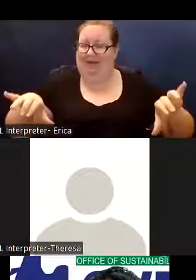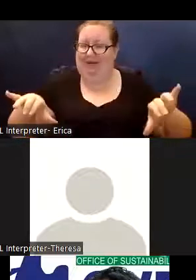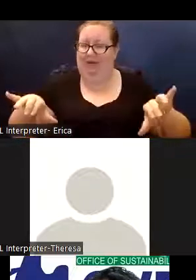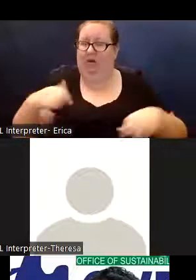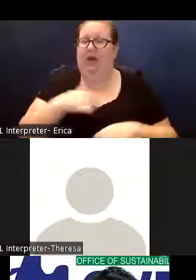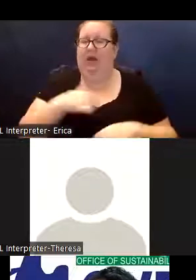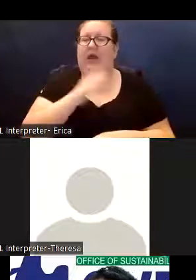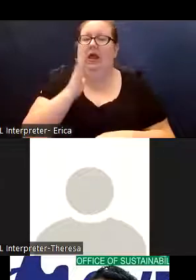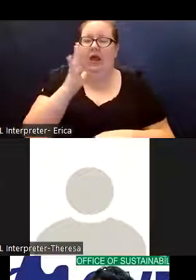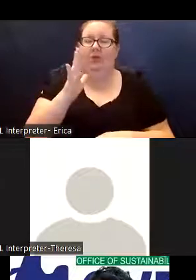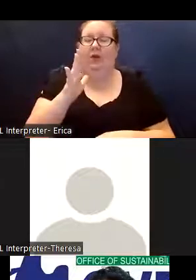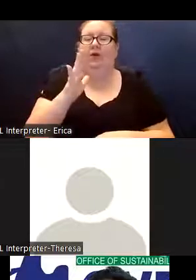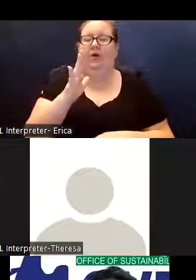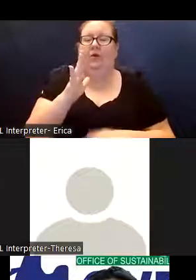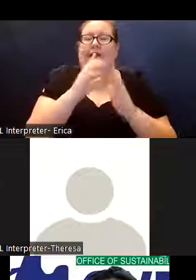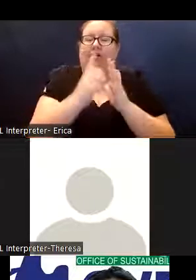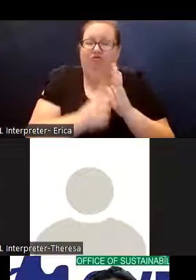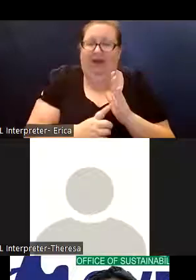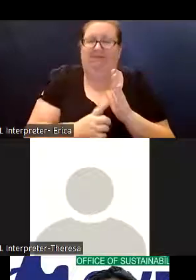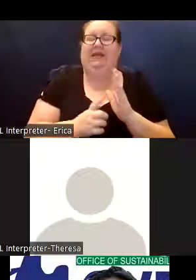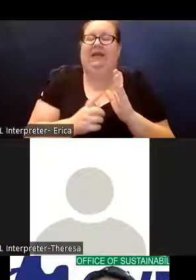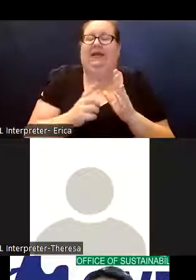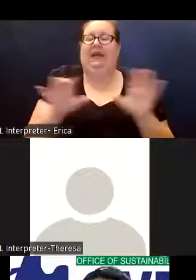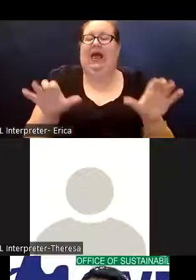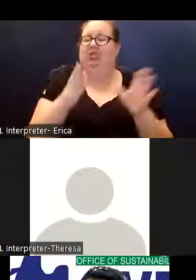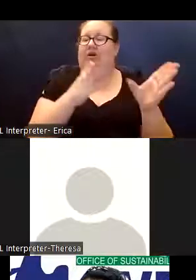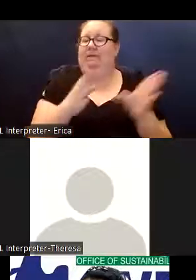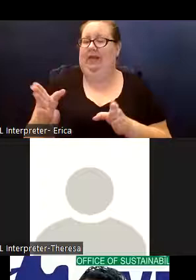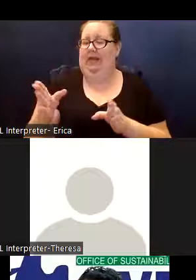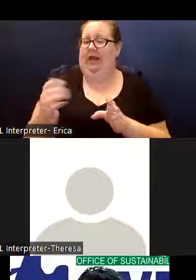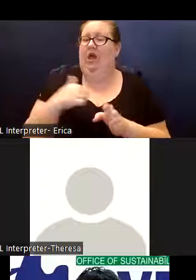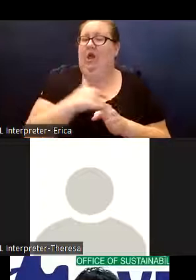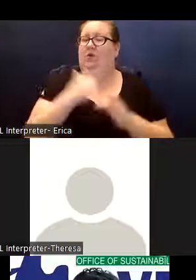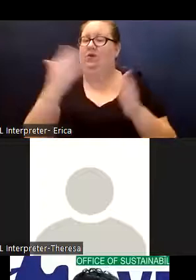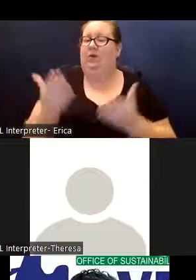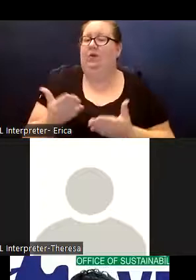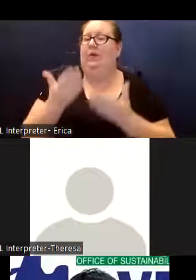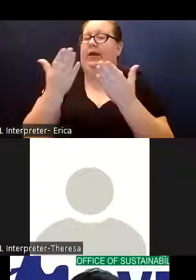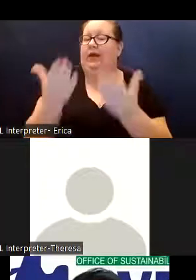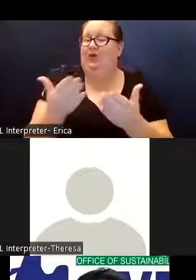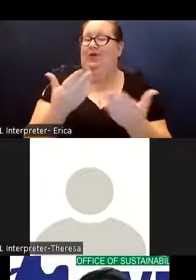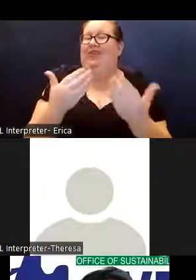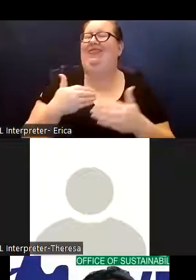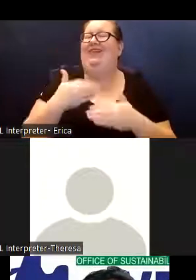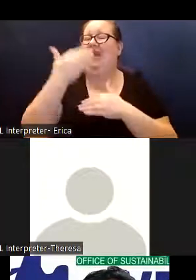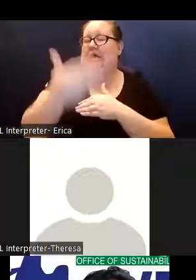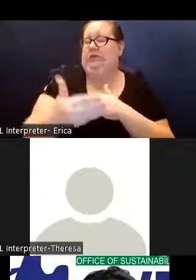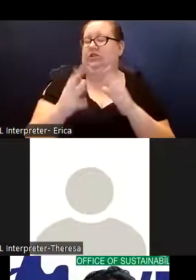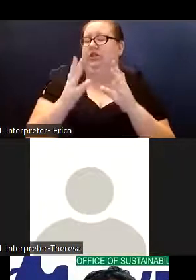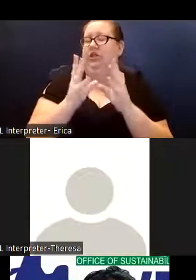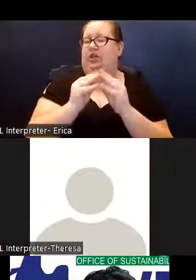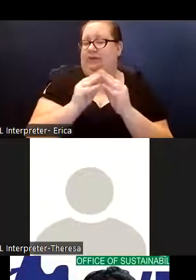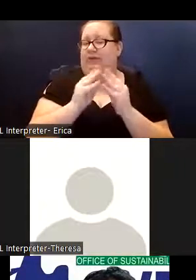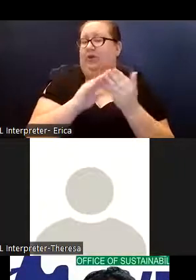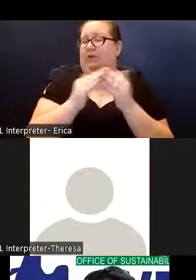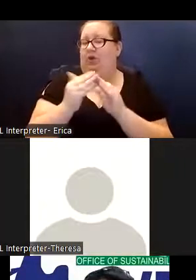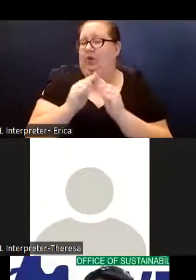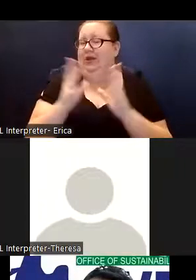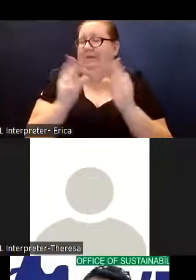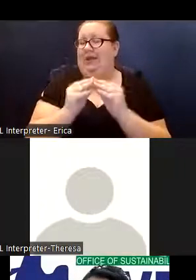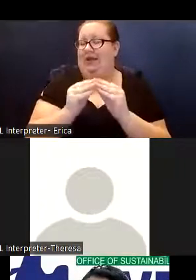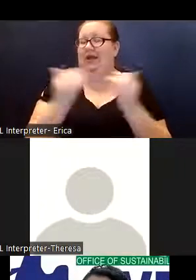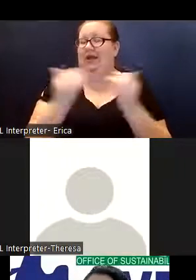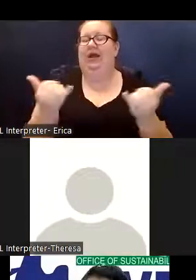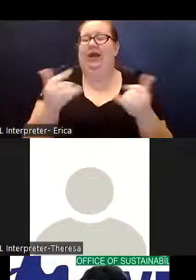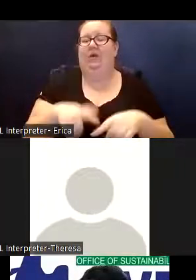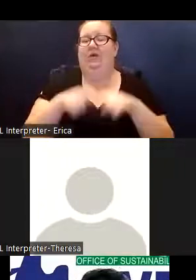be drafting an action plan, which we'll be bringing back to you at our next community meeting. So for now. Pause now for